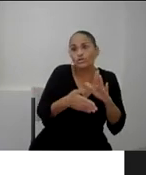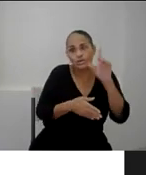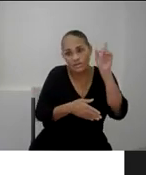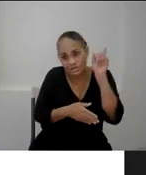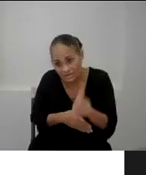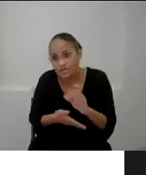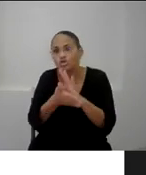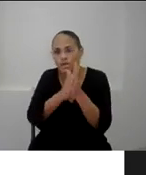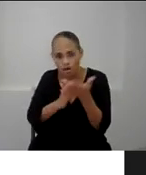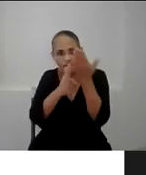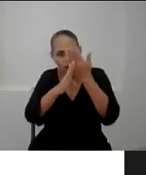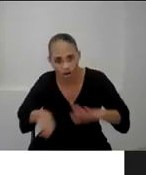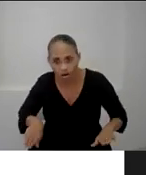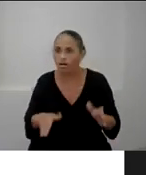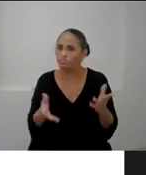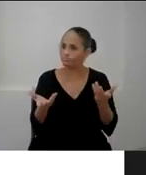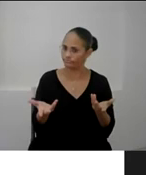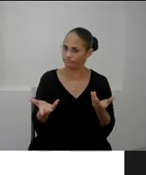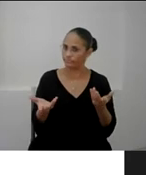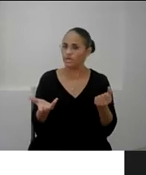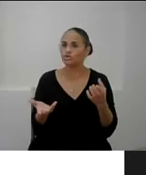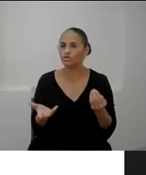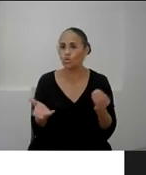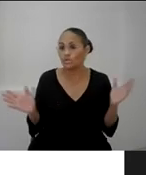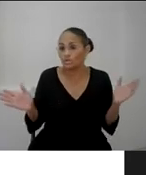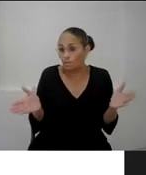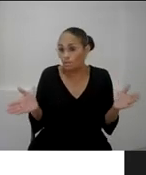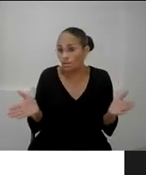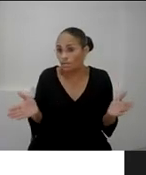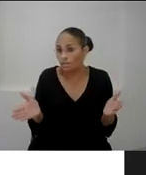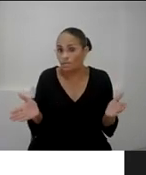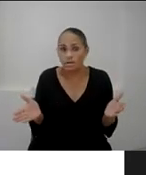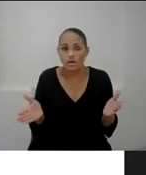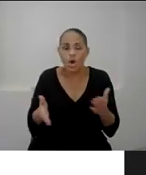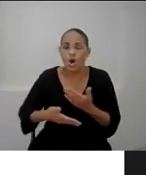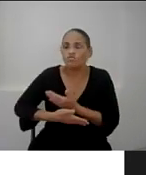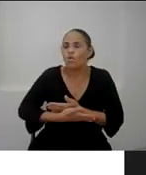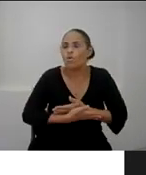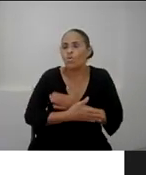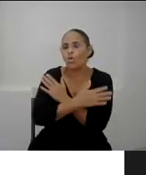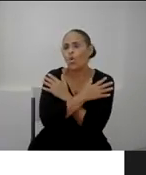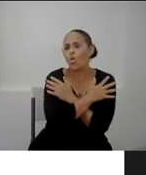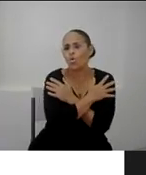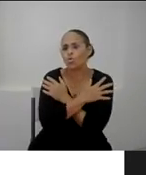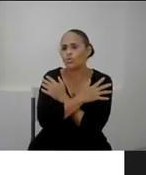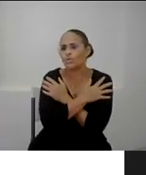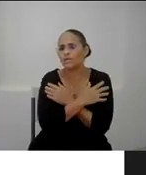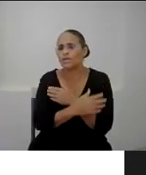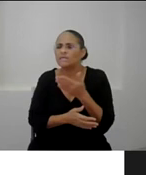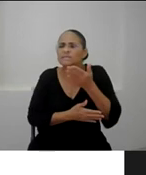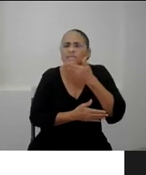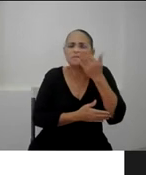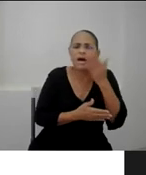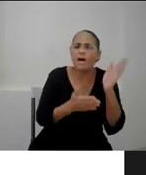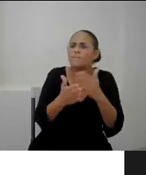And then some prompts around holding, rocking, different smells, music, contact,